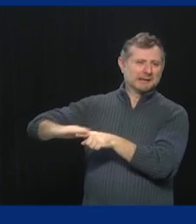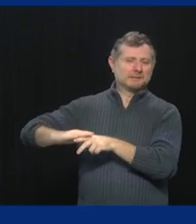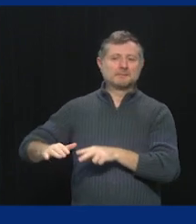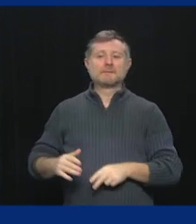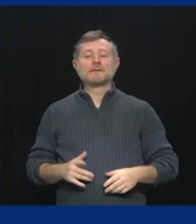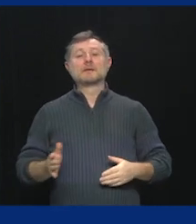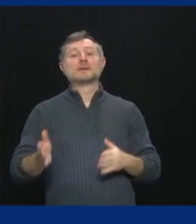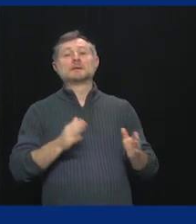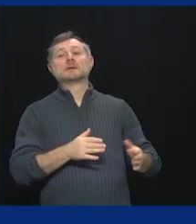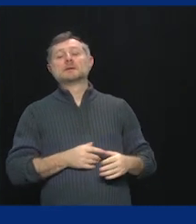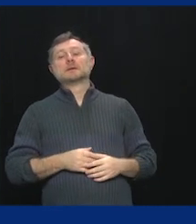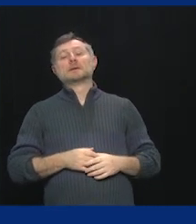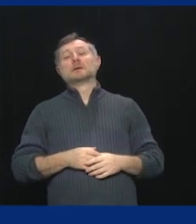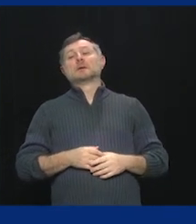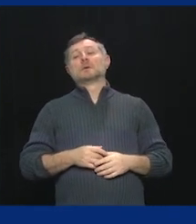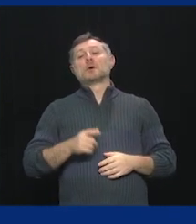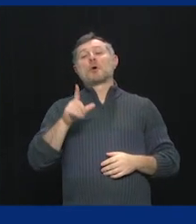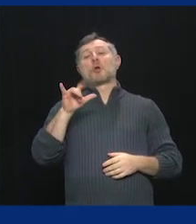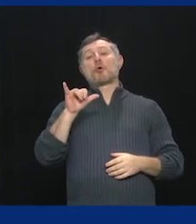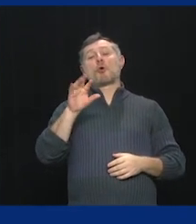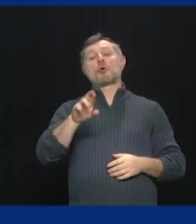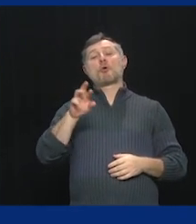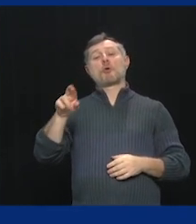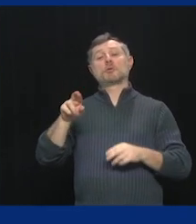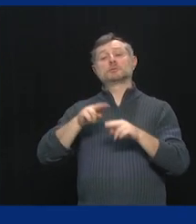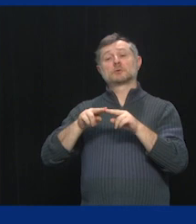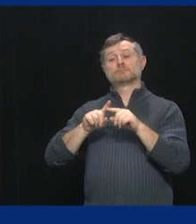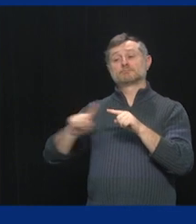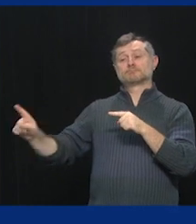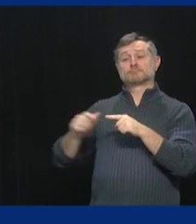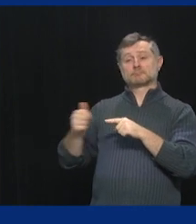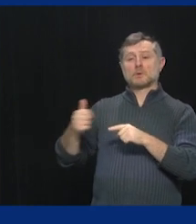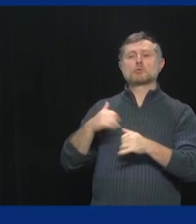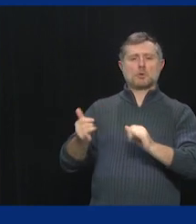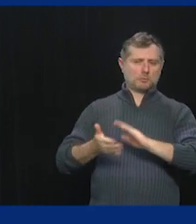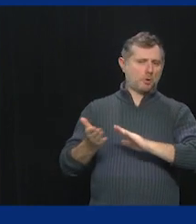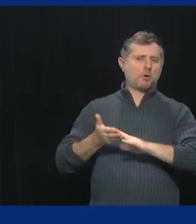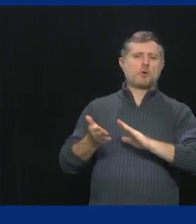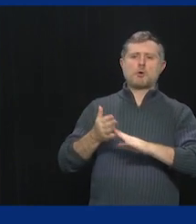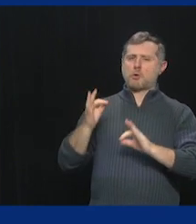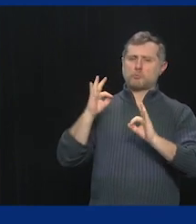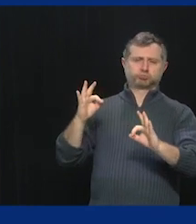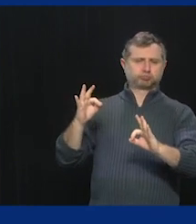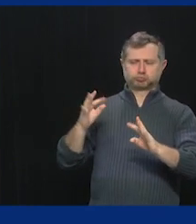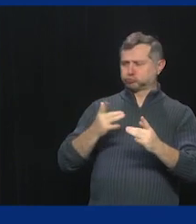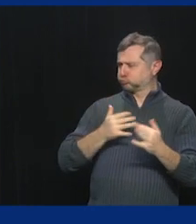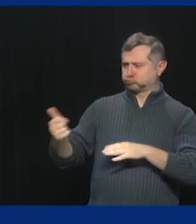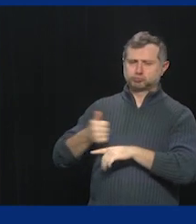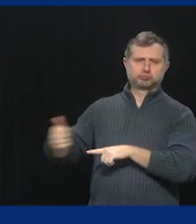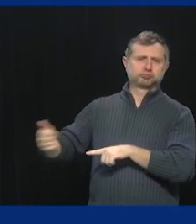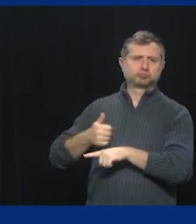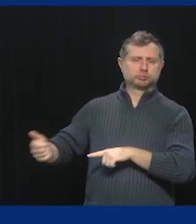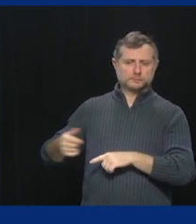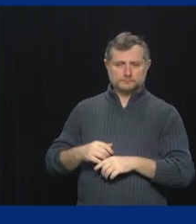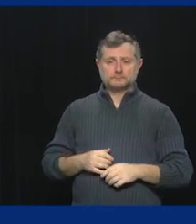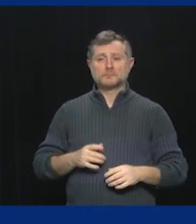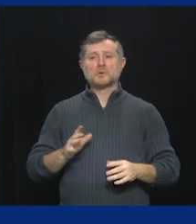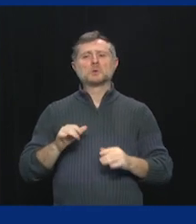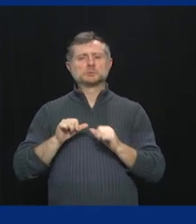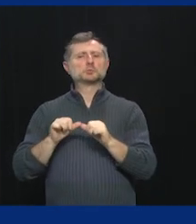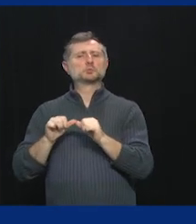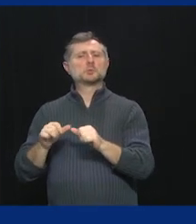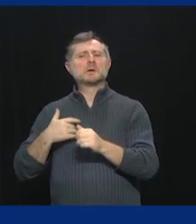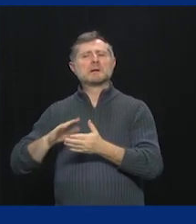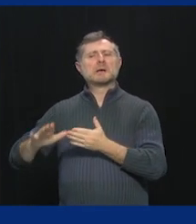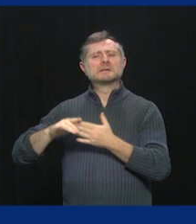Also, things like the Long Island Railroad and others are back up and running as well. We'll continue to clean